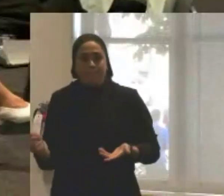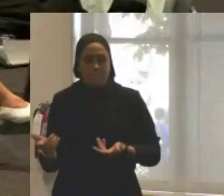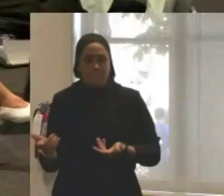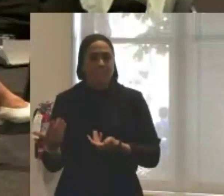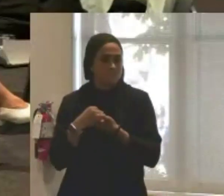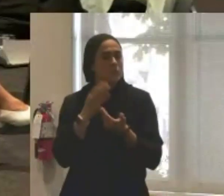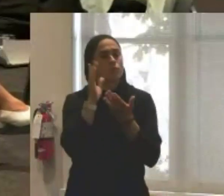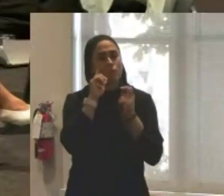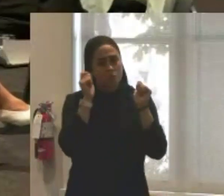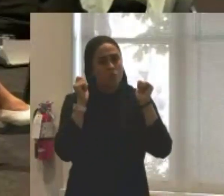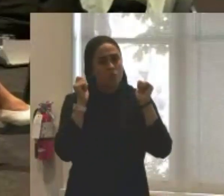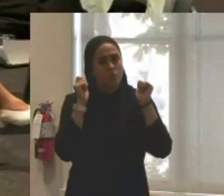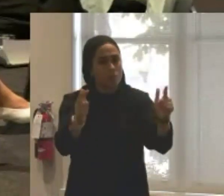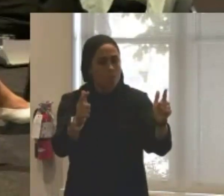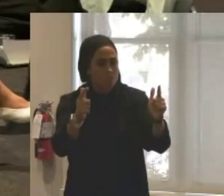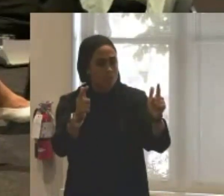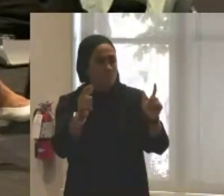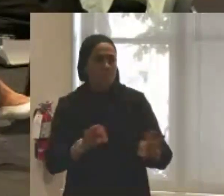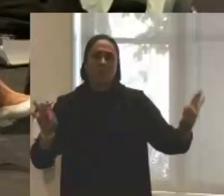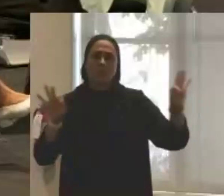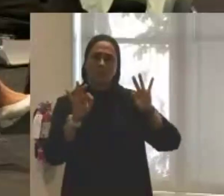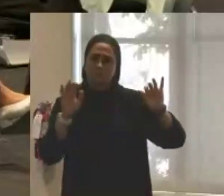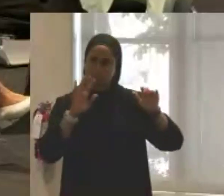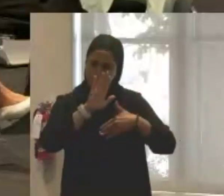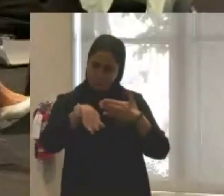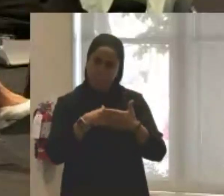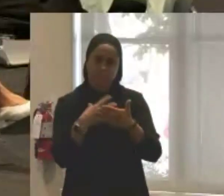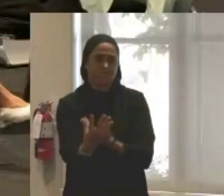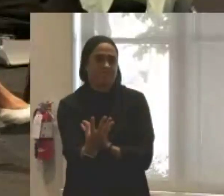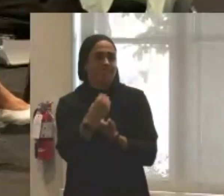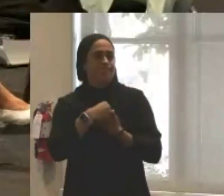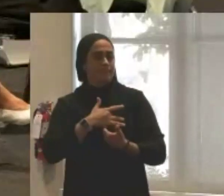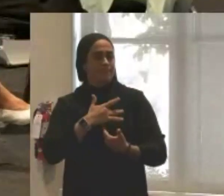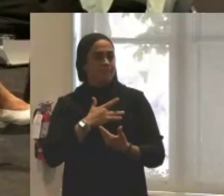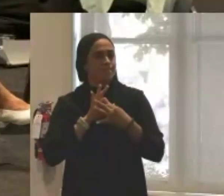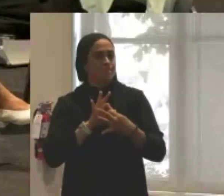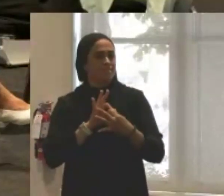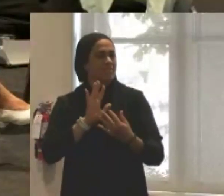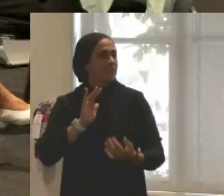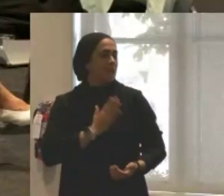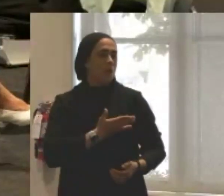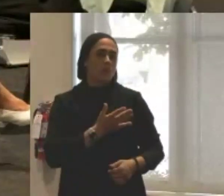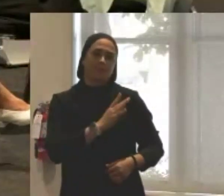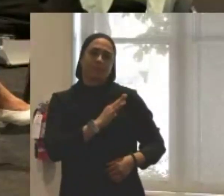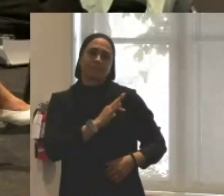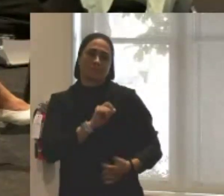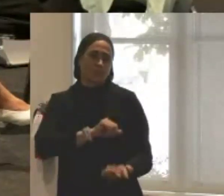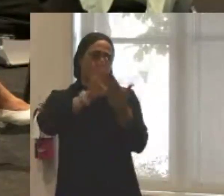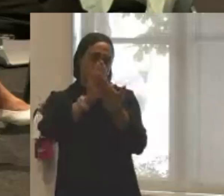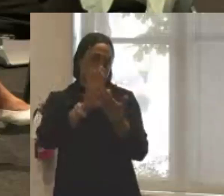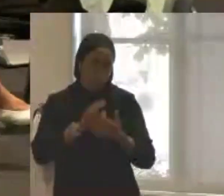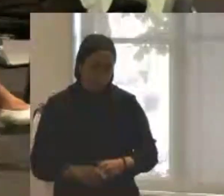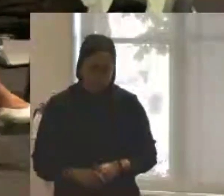for everyone, but in which they also feel included. So that I think that's kind of a unique approach we are doing